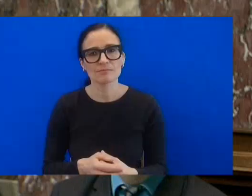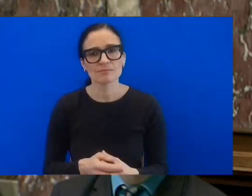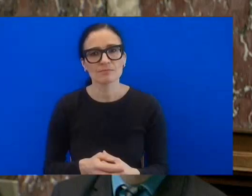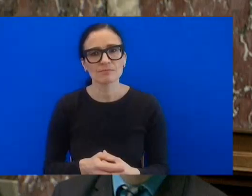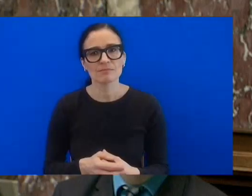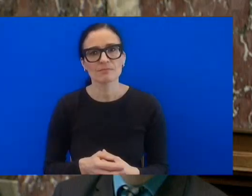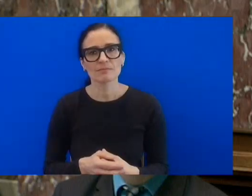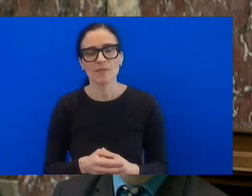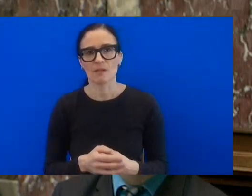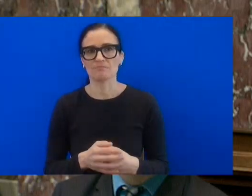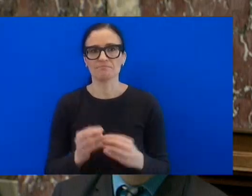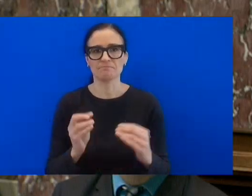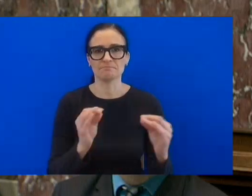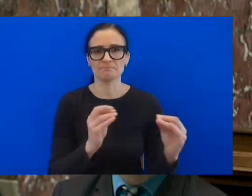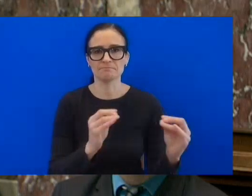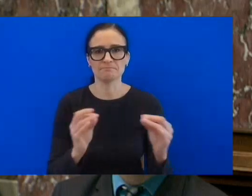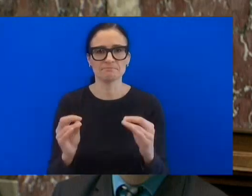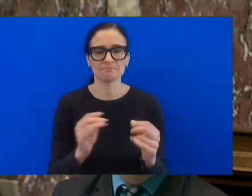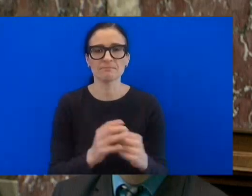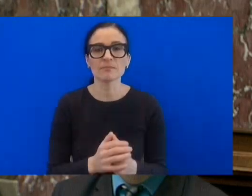organized crime.